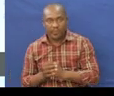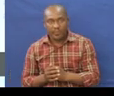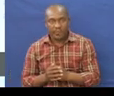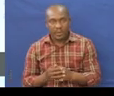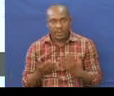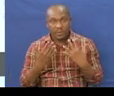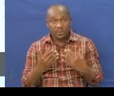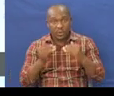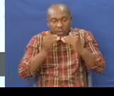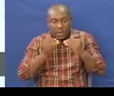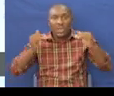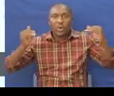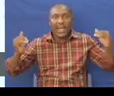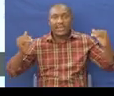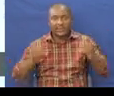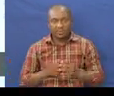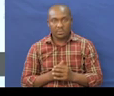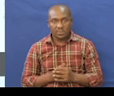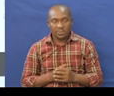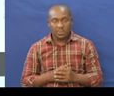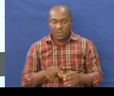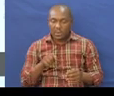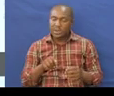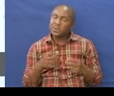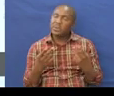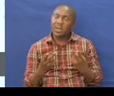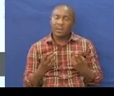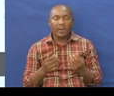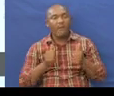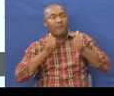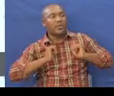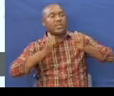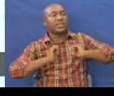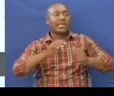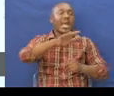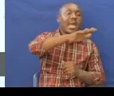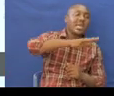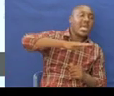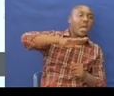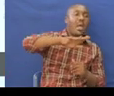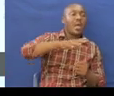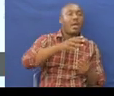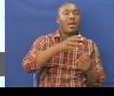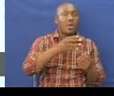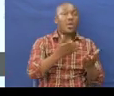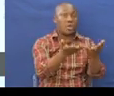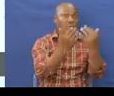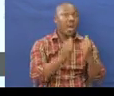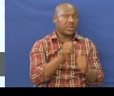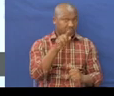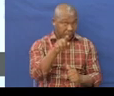pre-survey reconnaissance. This refers to like, okay, visiting the area or the place you want to conduct your